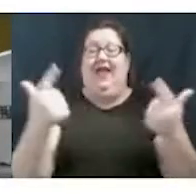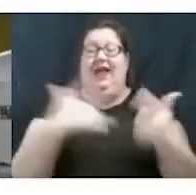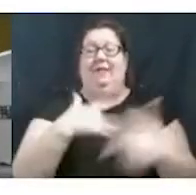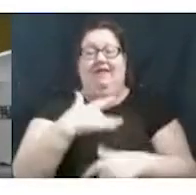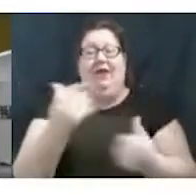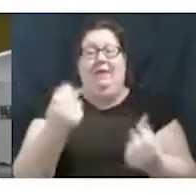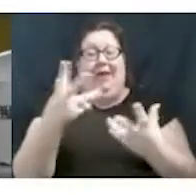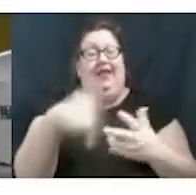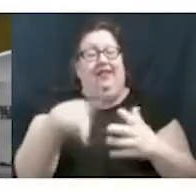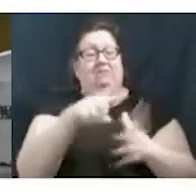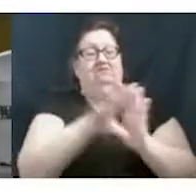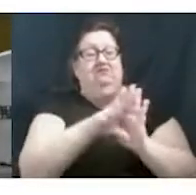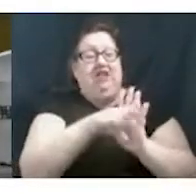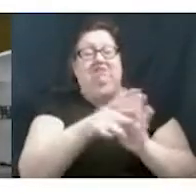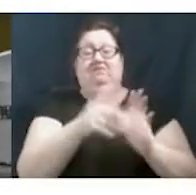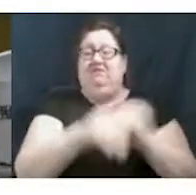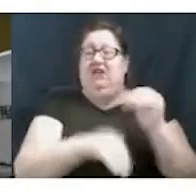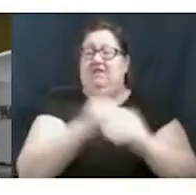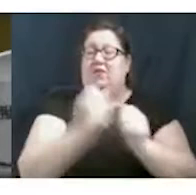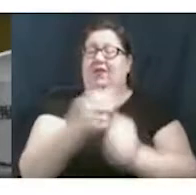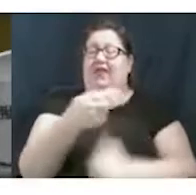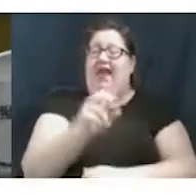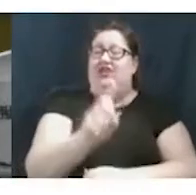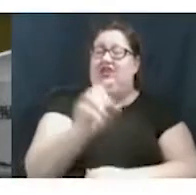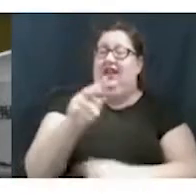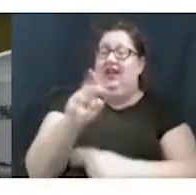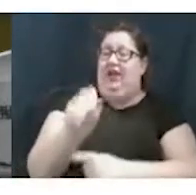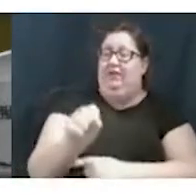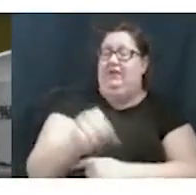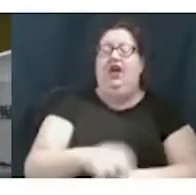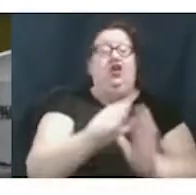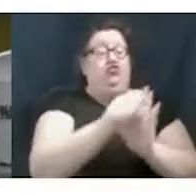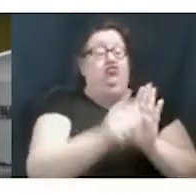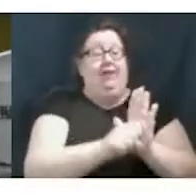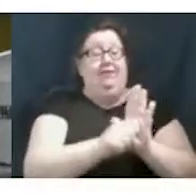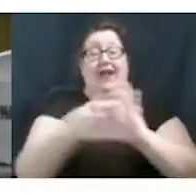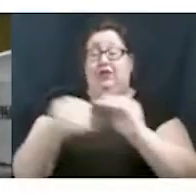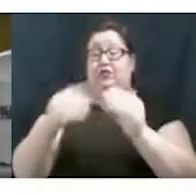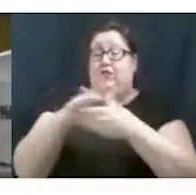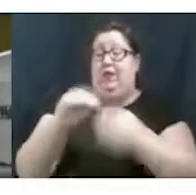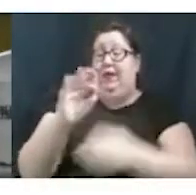HD cameras. Scripts and storyboards, we'll get to that.